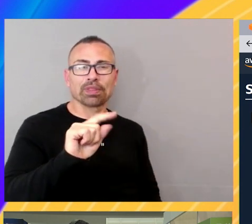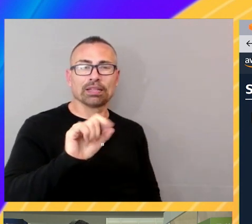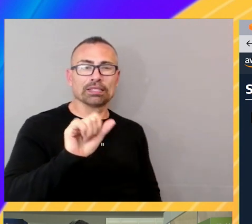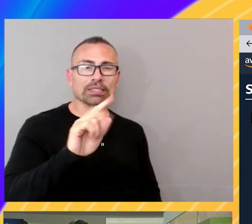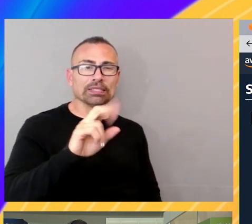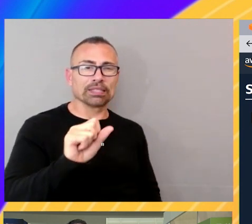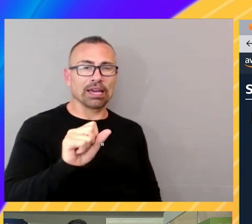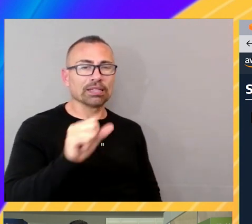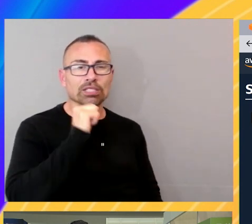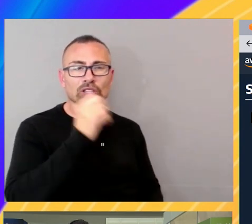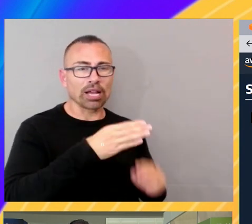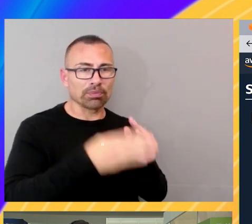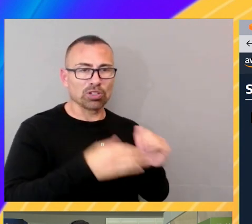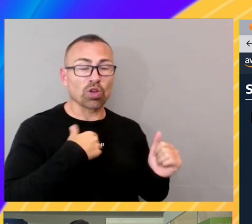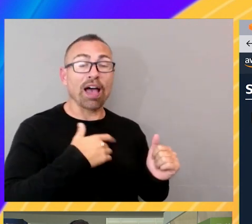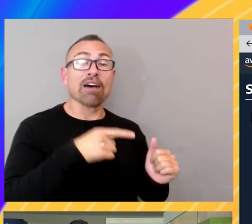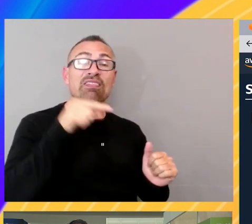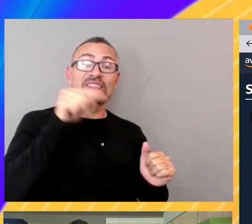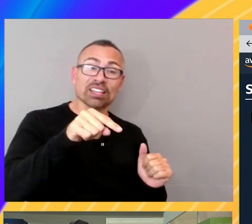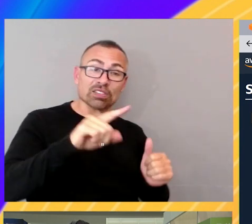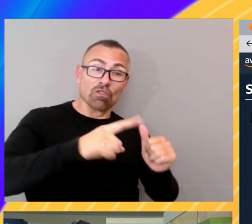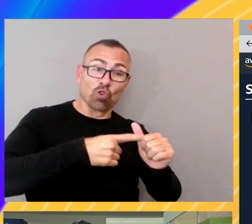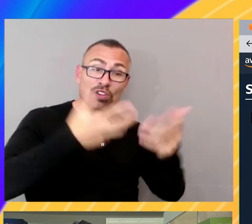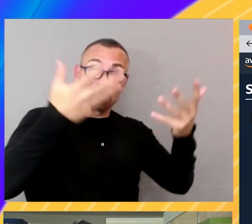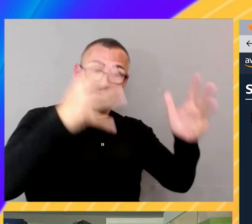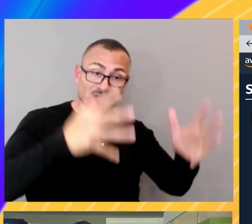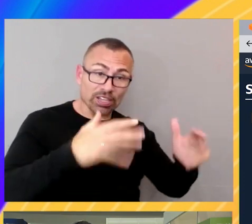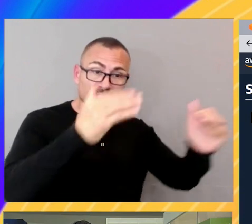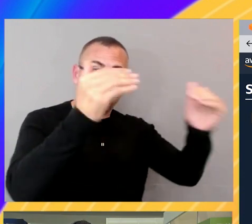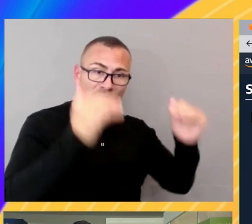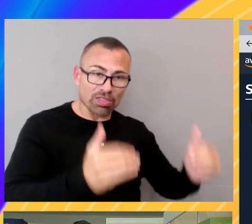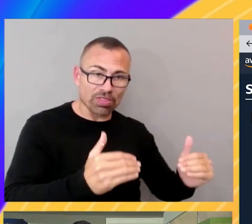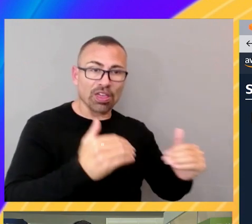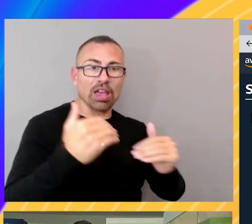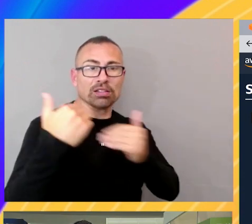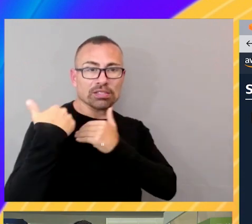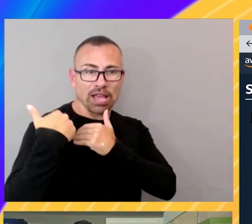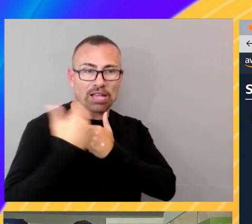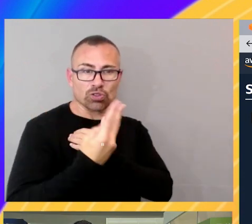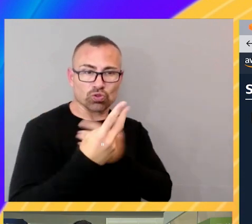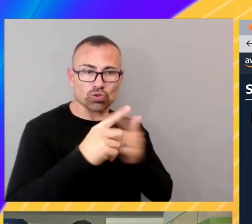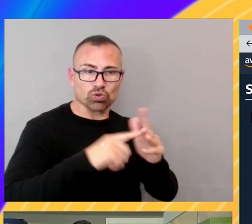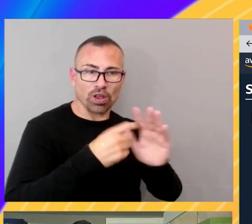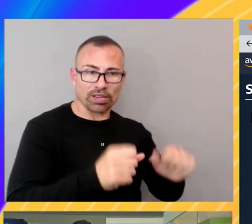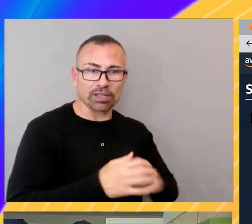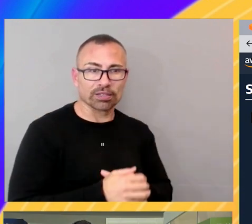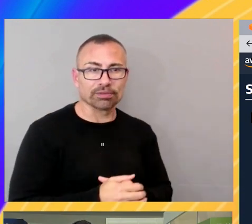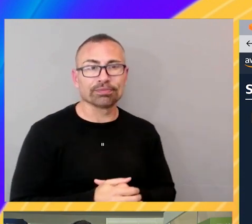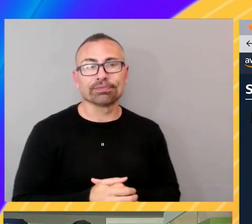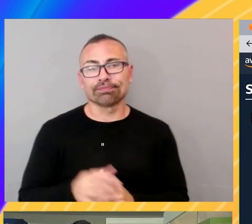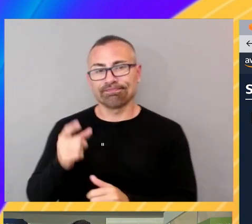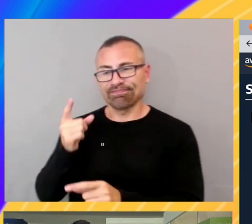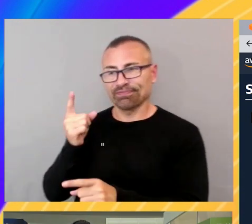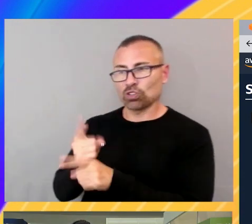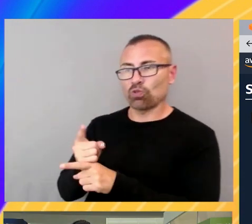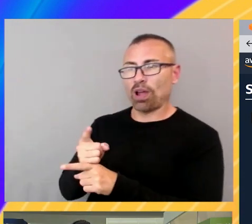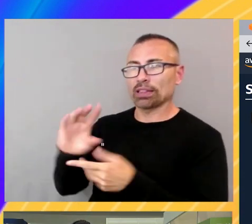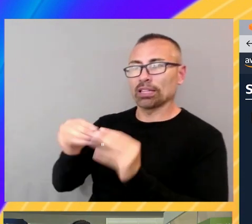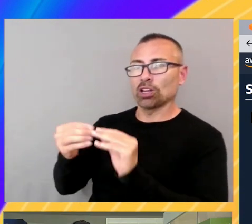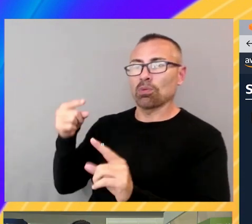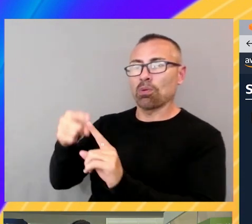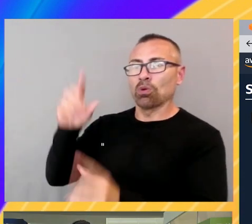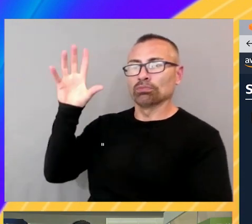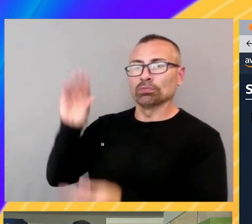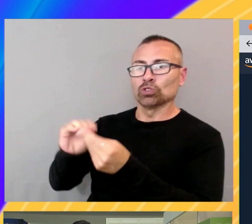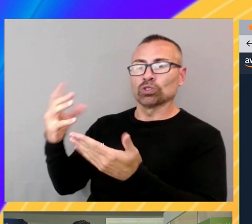2. Correct. Yep. Okay. And then the number of possible points you can get for that specific task is 40. It's 40, and then the second task is